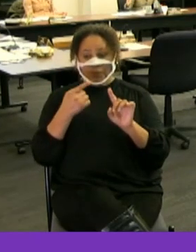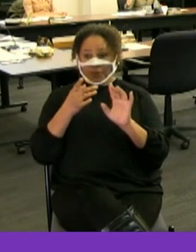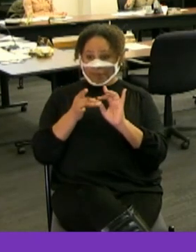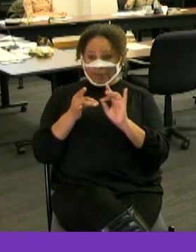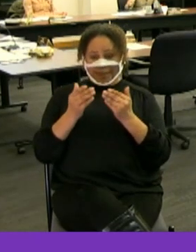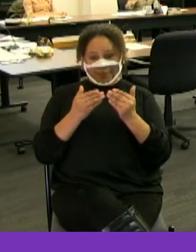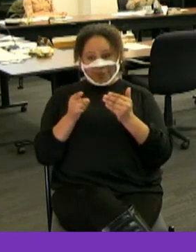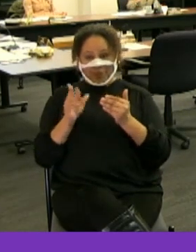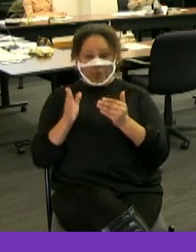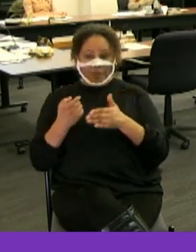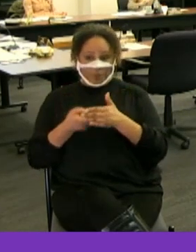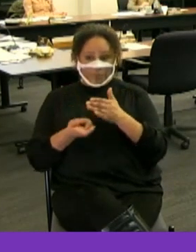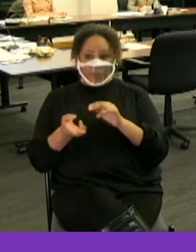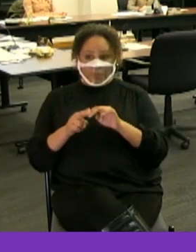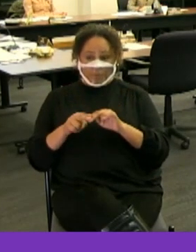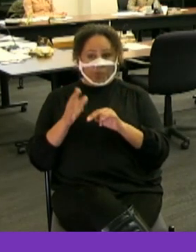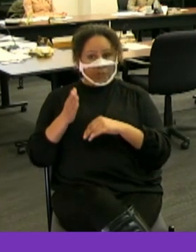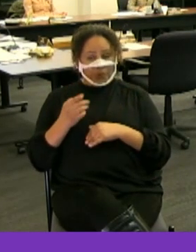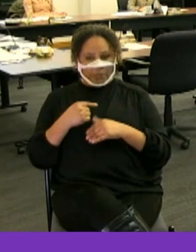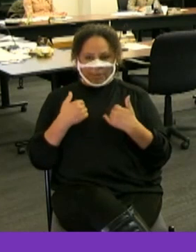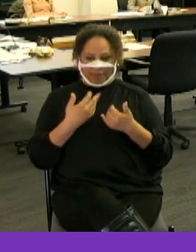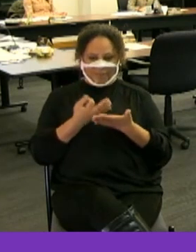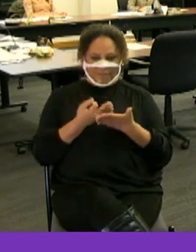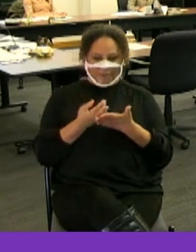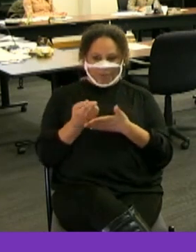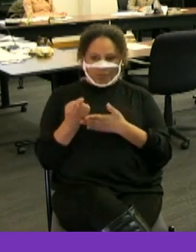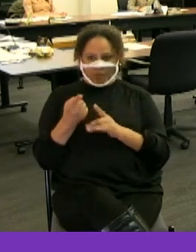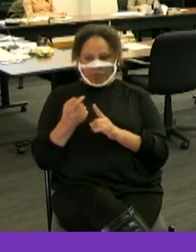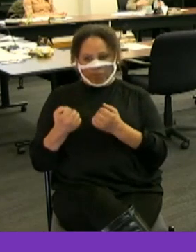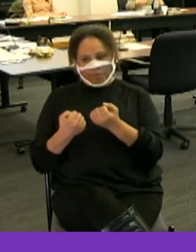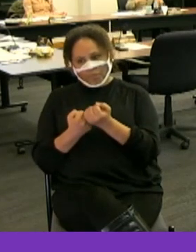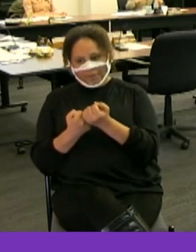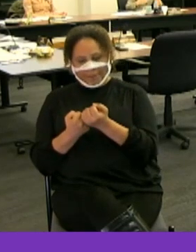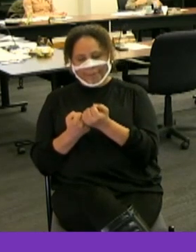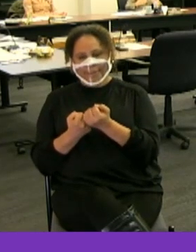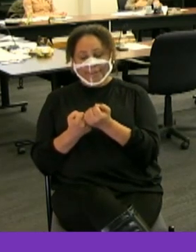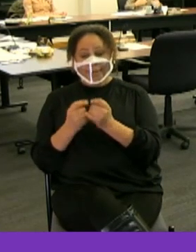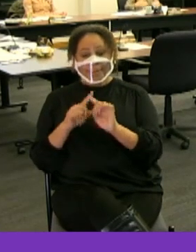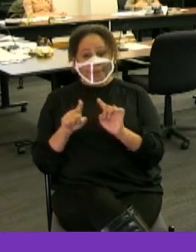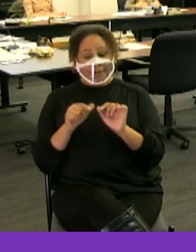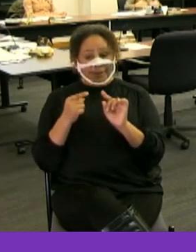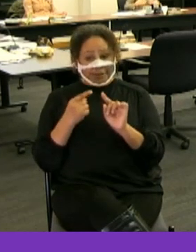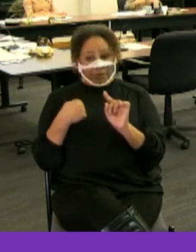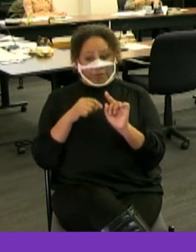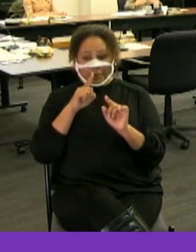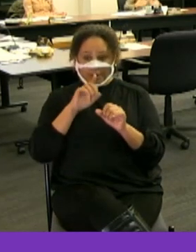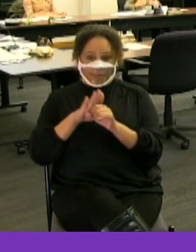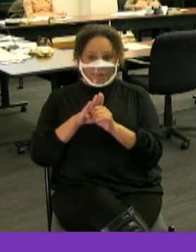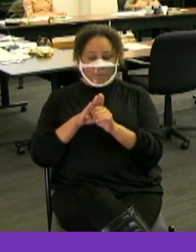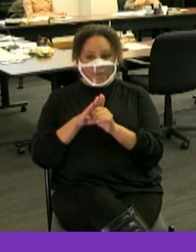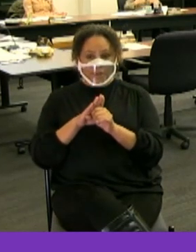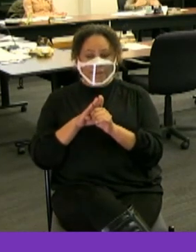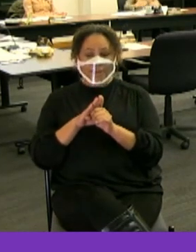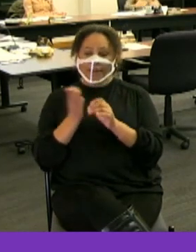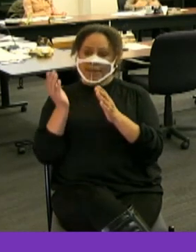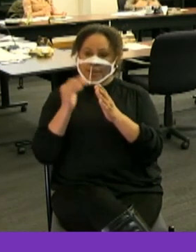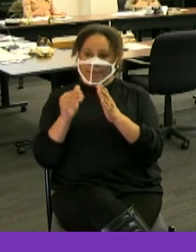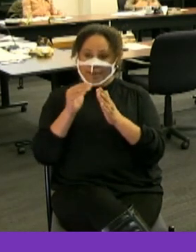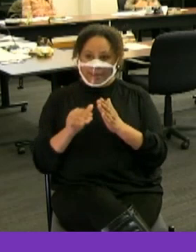they'll have that increase, we have got financial resources to support them. But until we can guarantee a